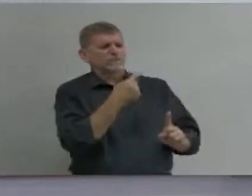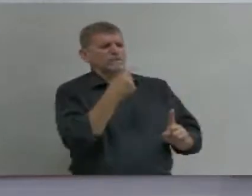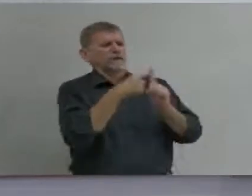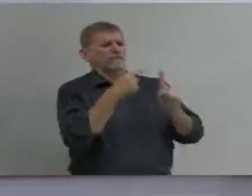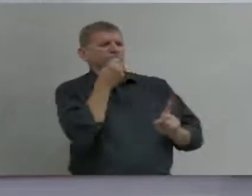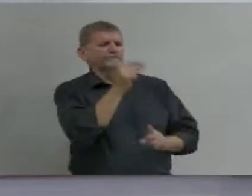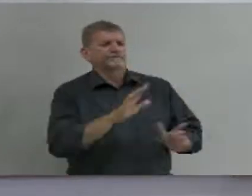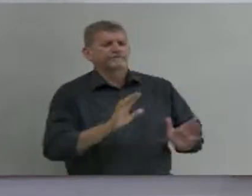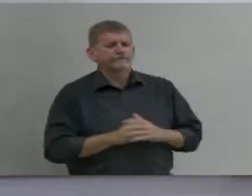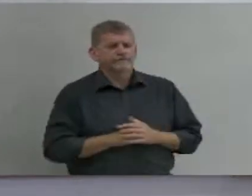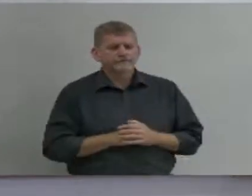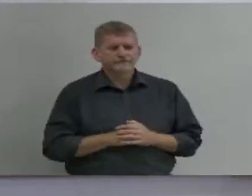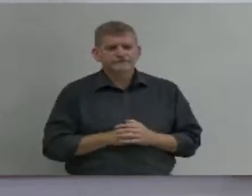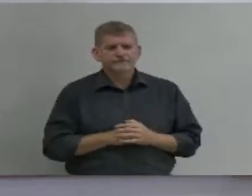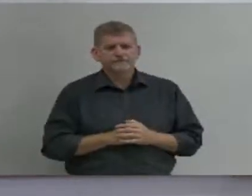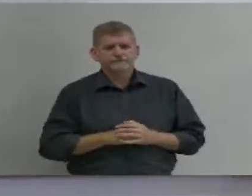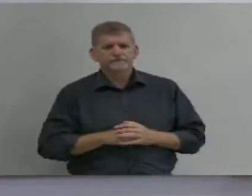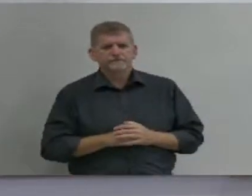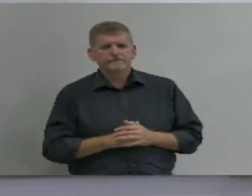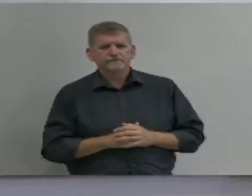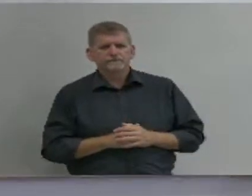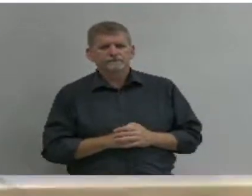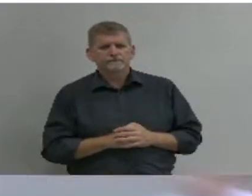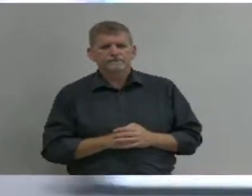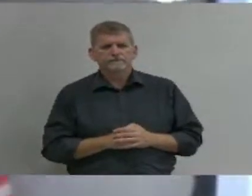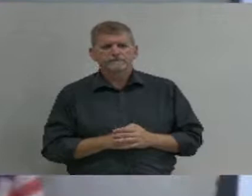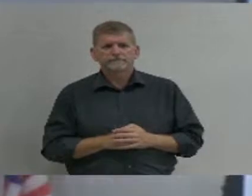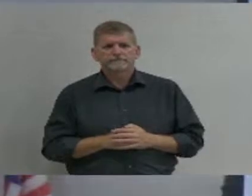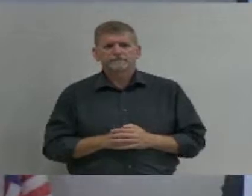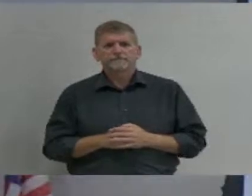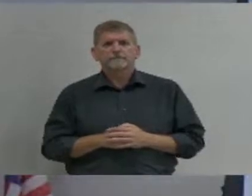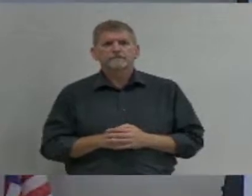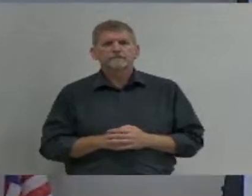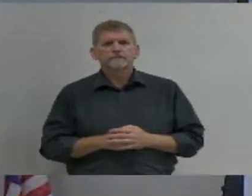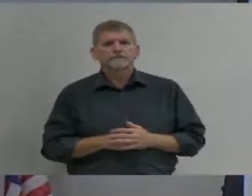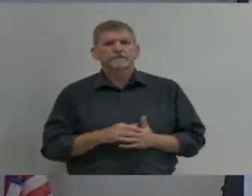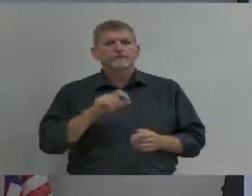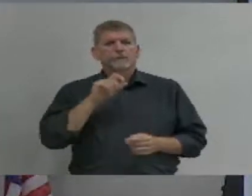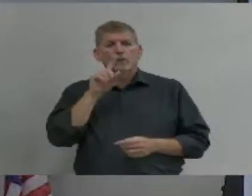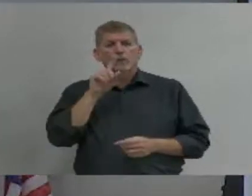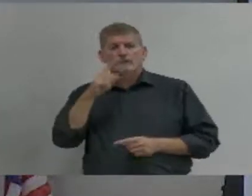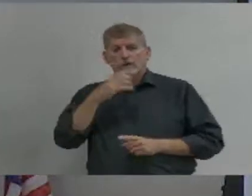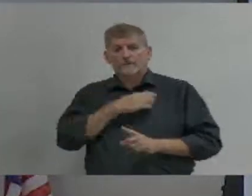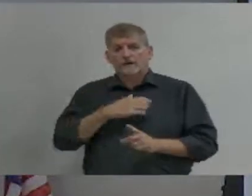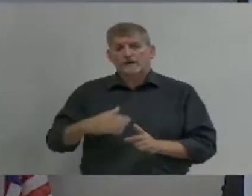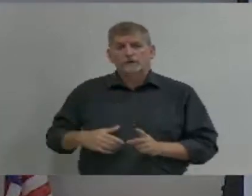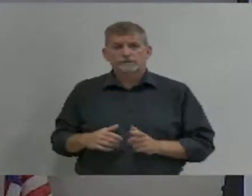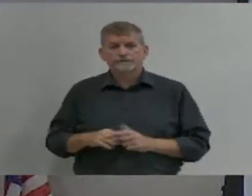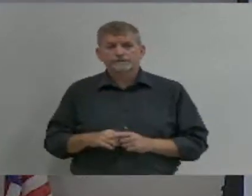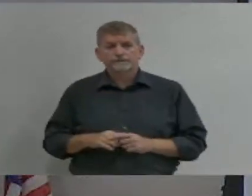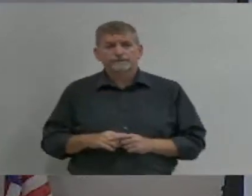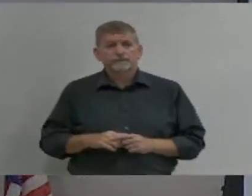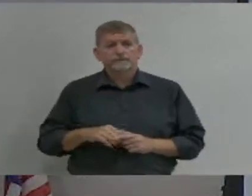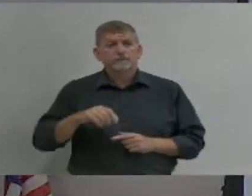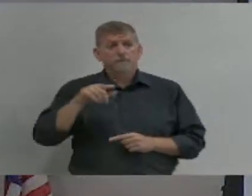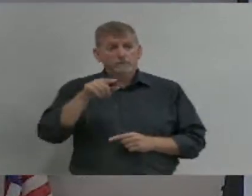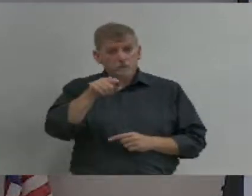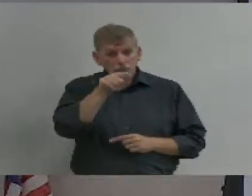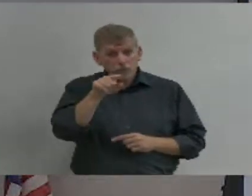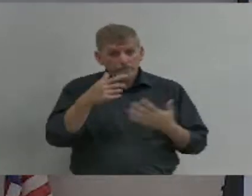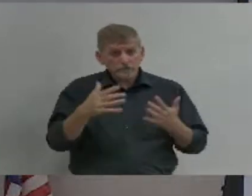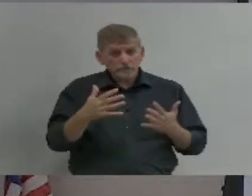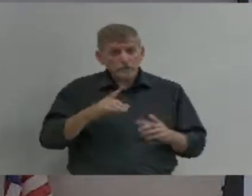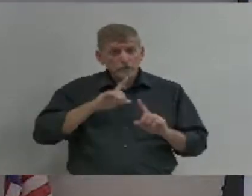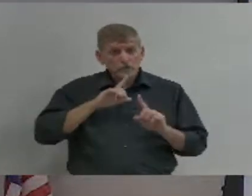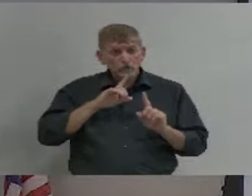Question from Dave Banger for the mayors. Have the cities reported additional Purdue pledge cases to the Dean of Students?